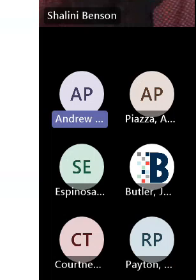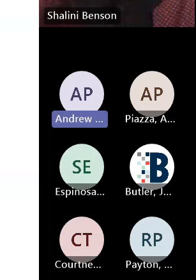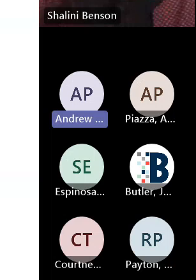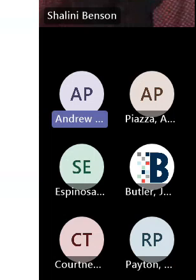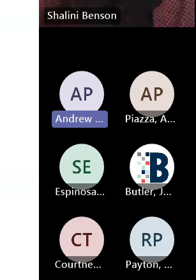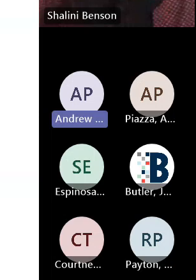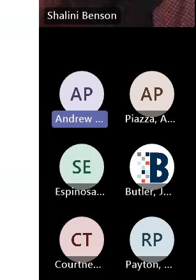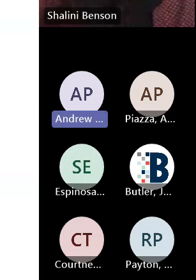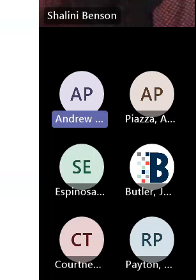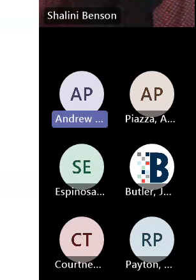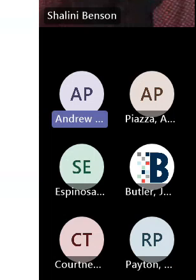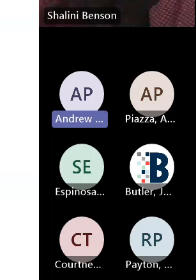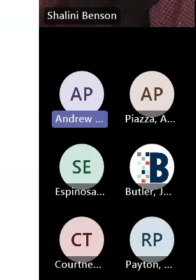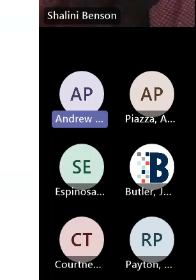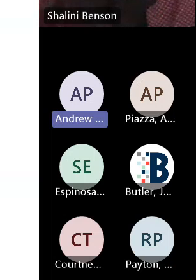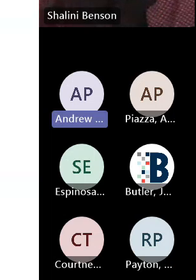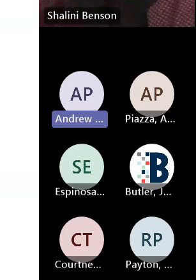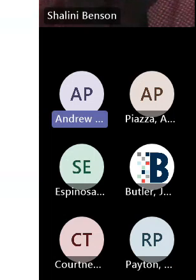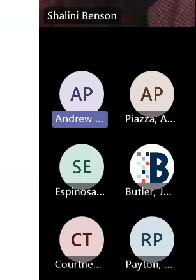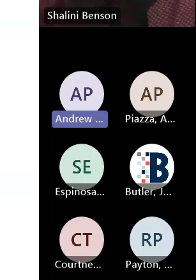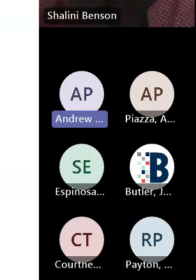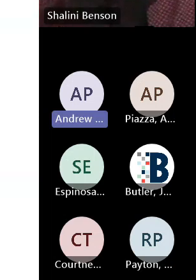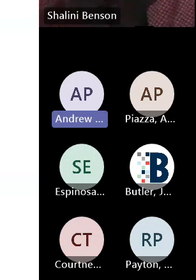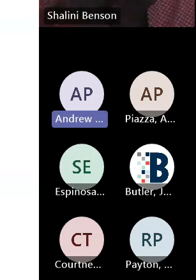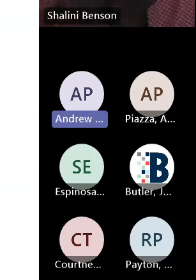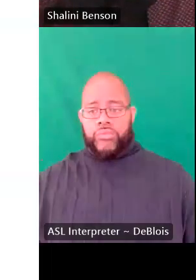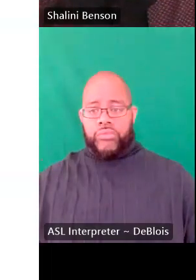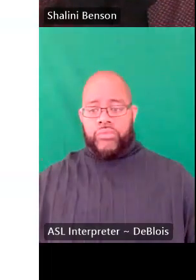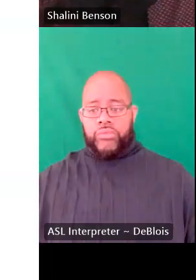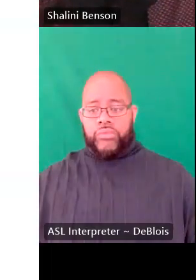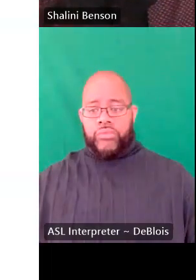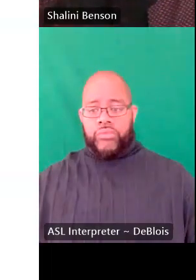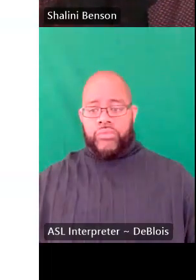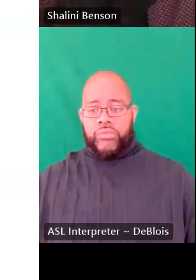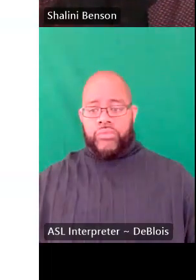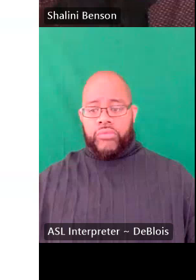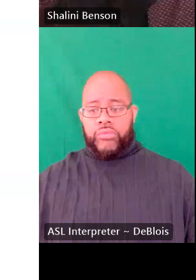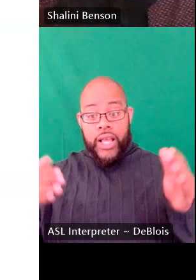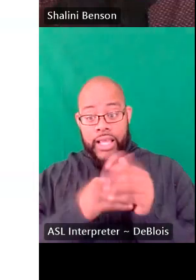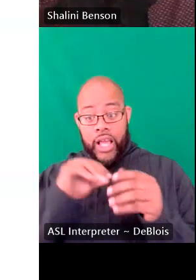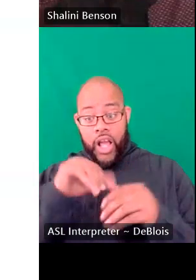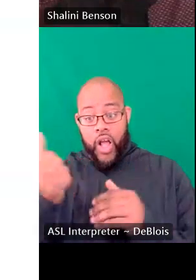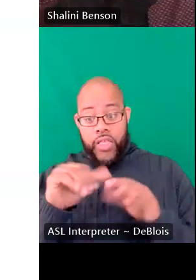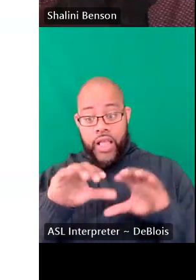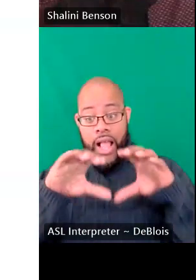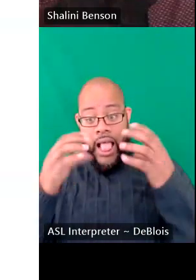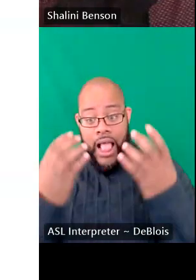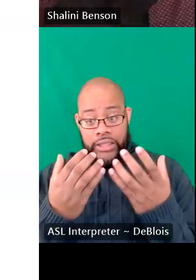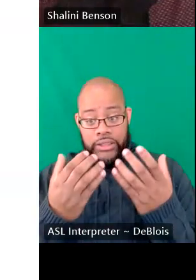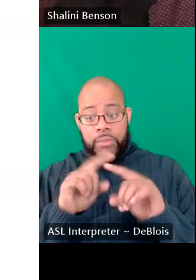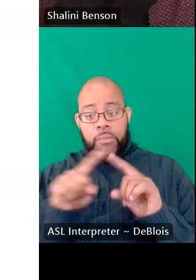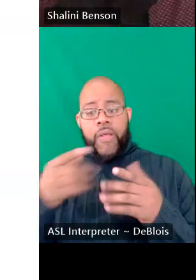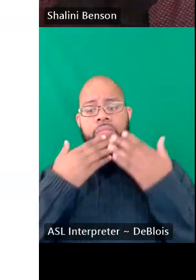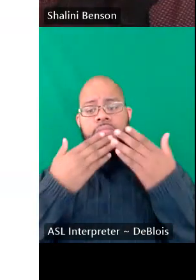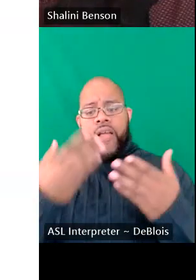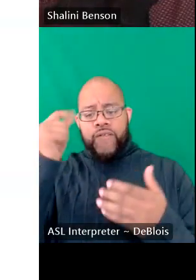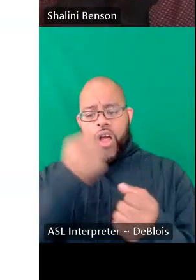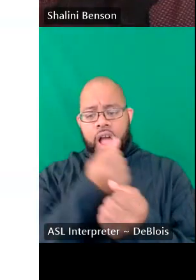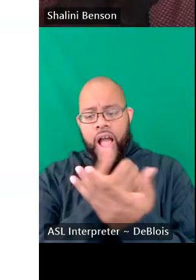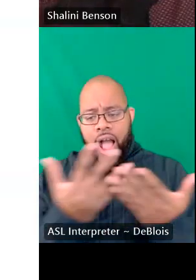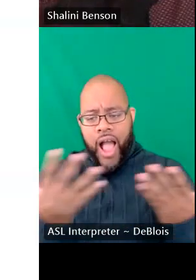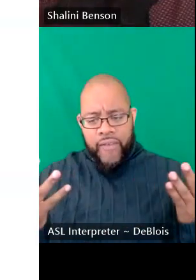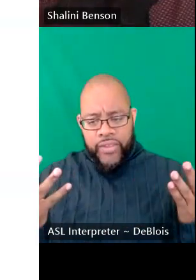A-11 Jeopardy was fun, and should we keep doing this Jeopardy in other classes. But anyways, thank you for everything you've